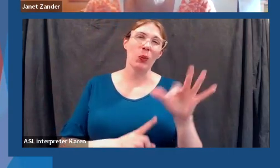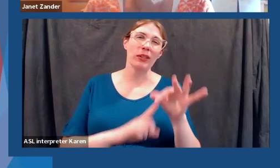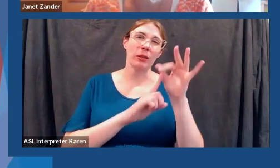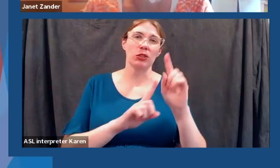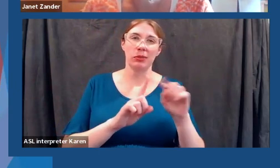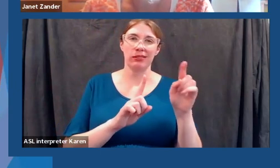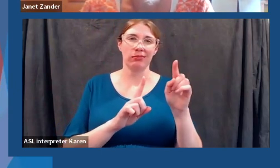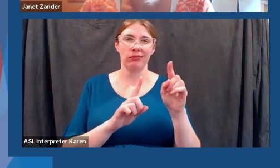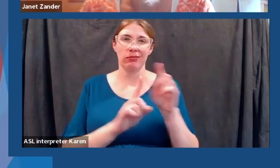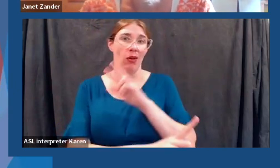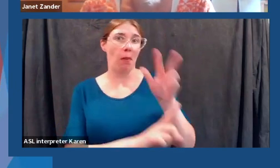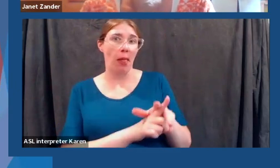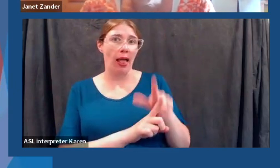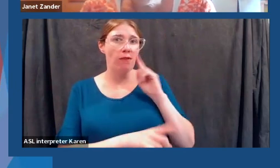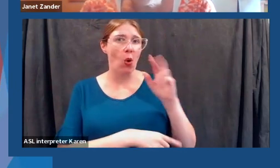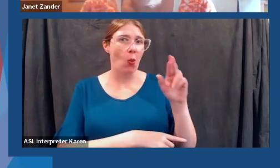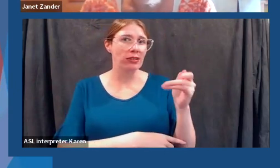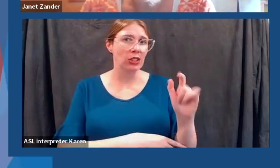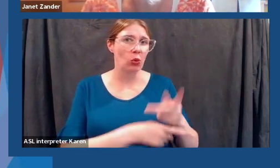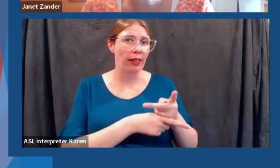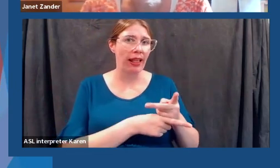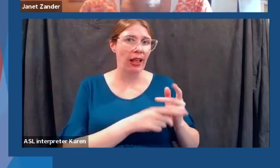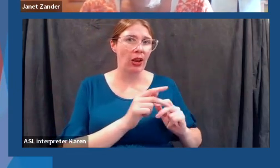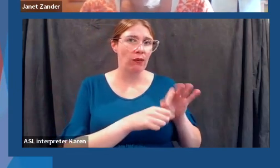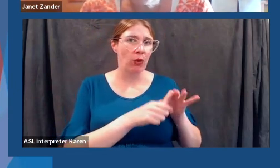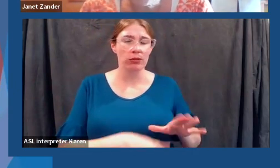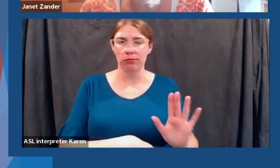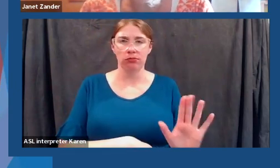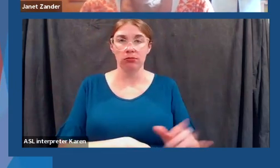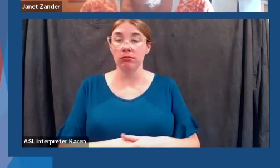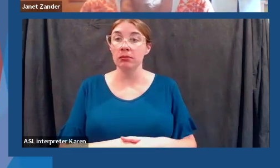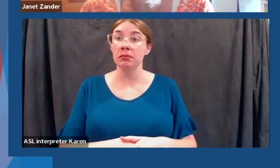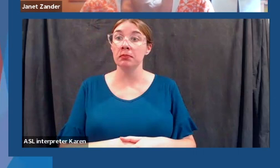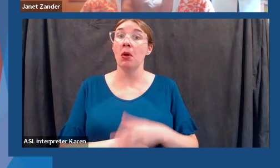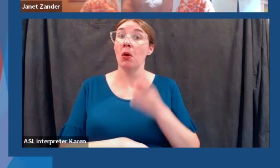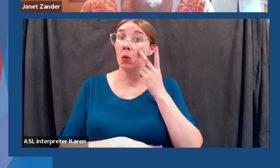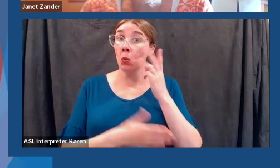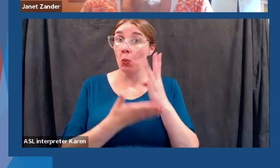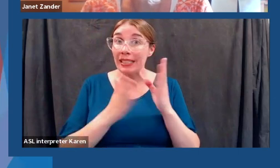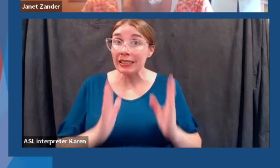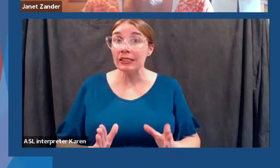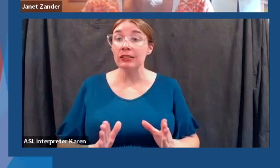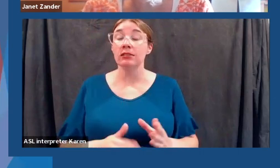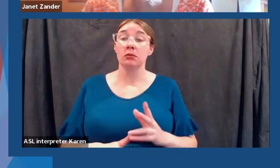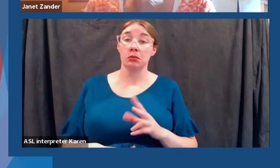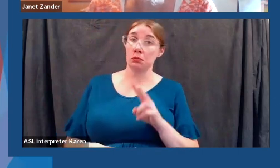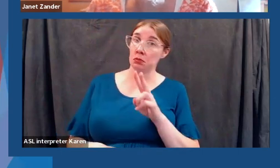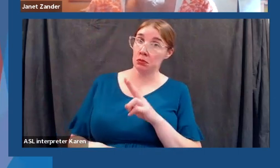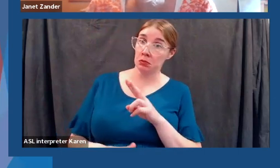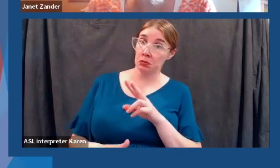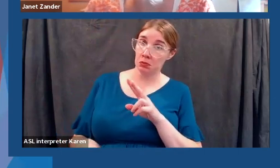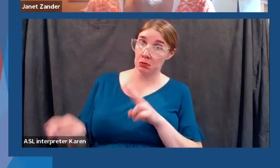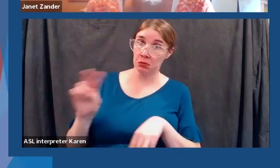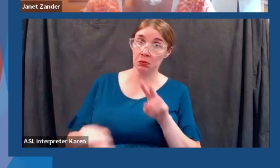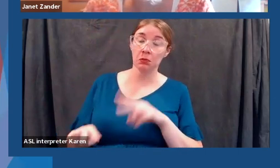voters. The witness can verify that you want to make sure that we verified that the